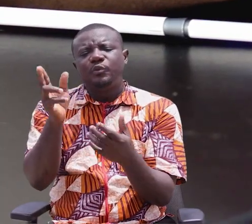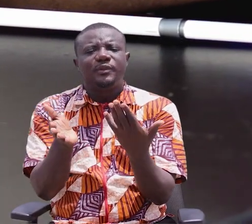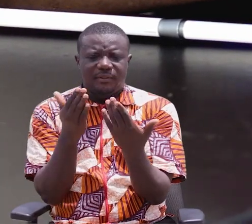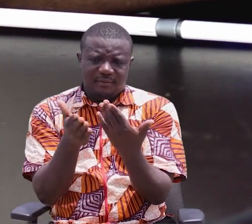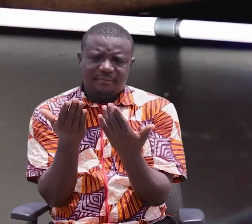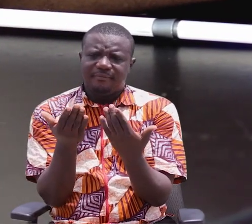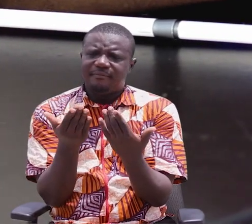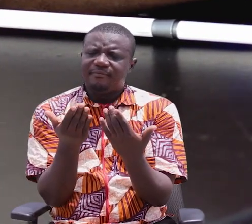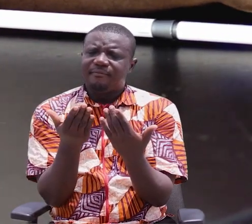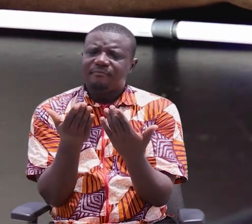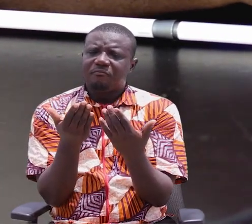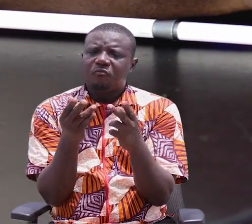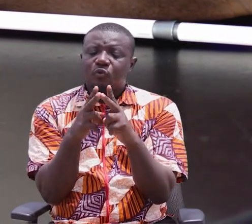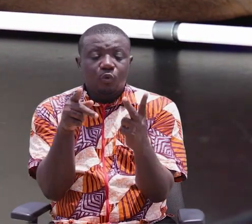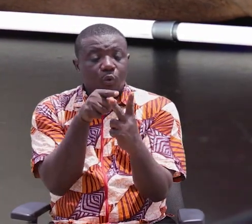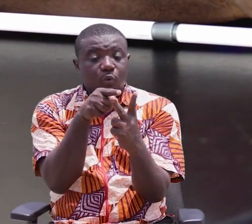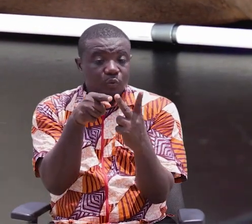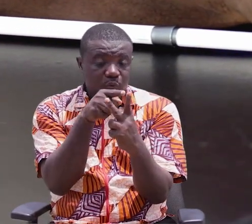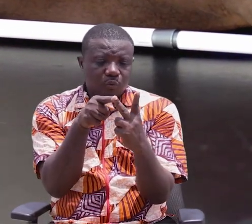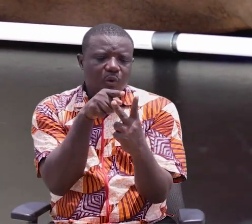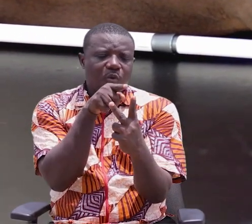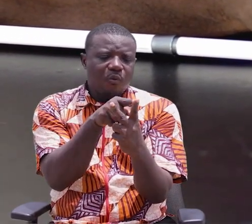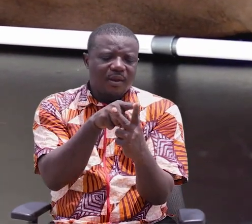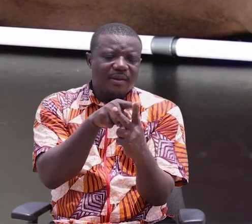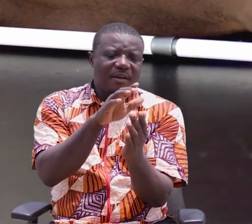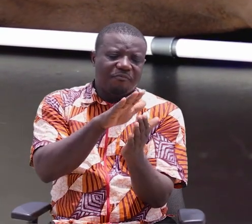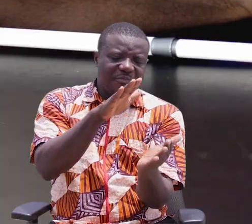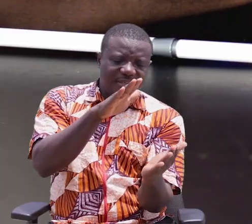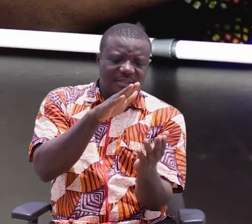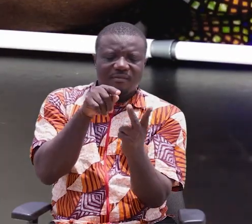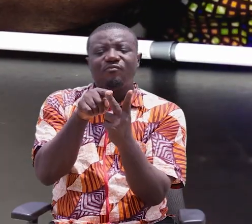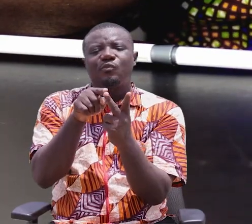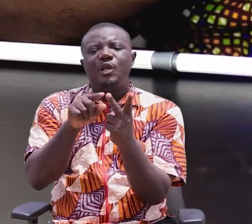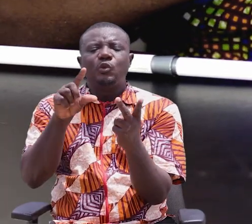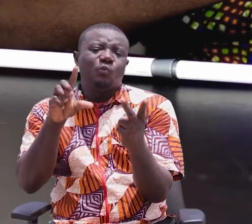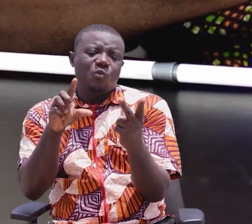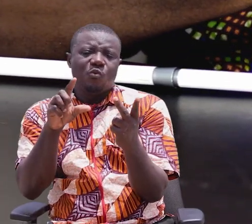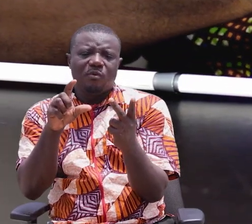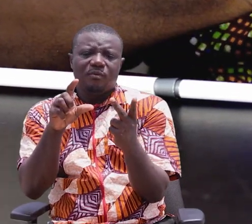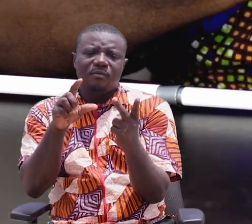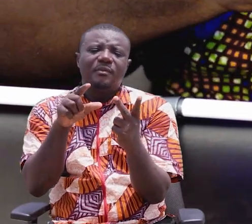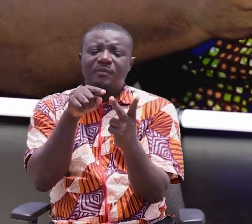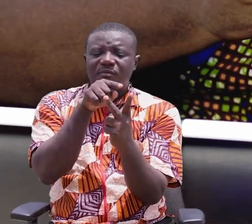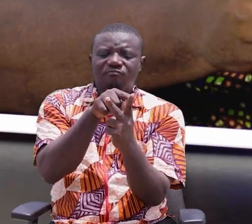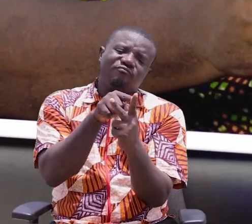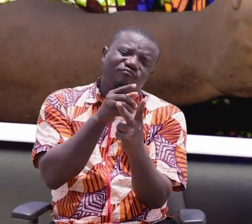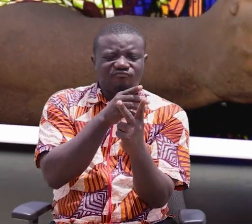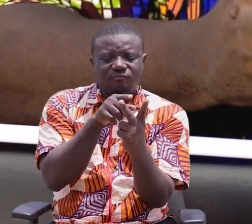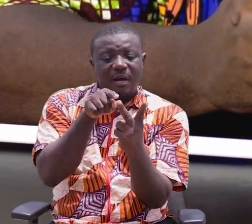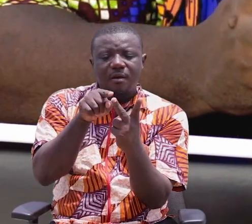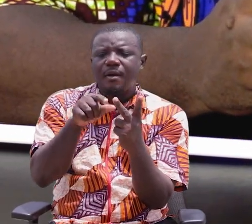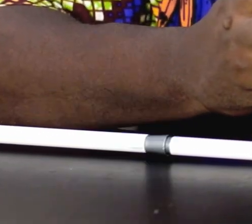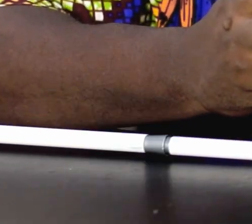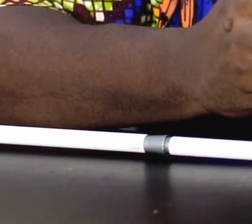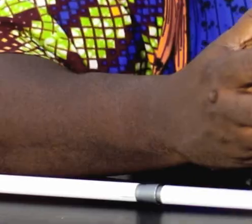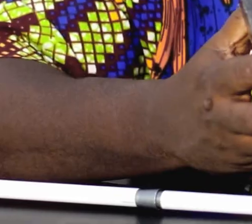that is okay because it must be something that is easy to be carried around. So if you look at the two, you can see that this one is